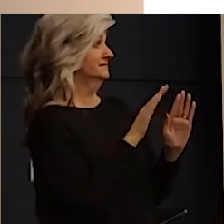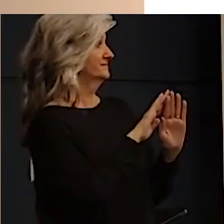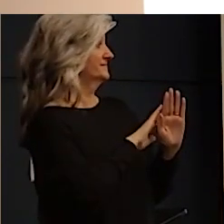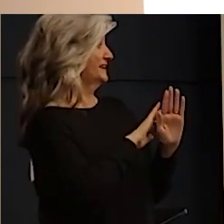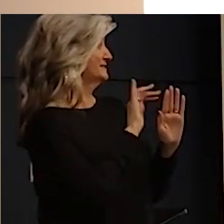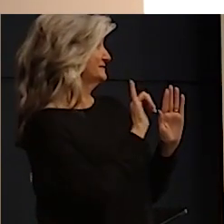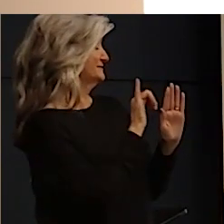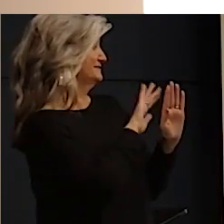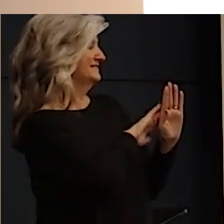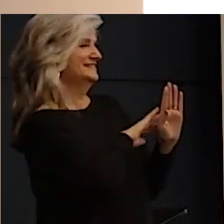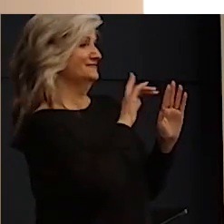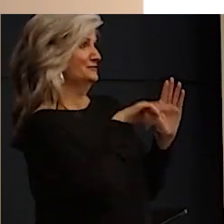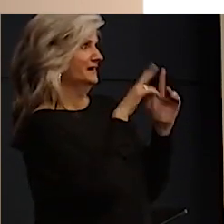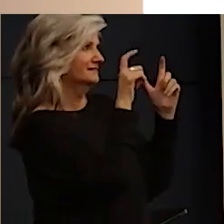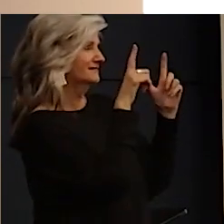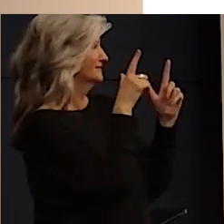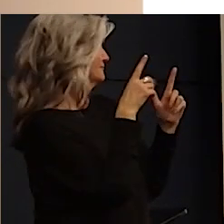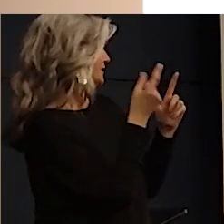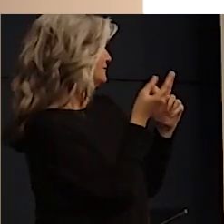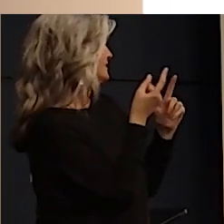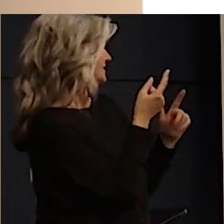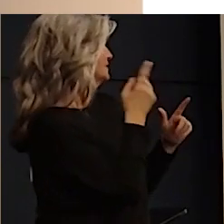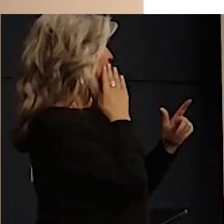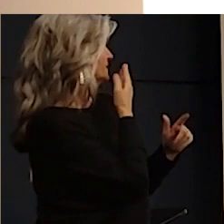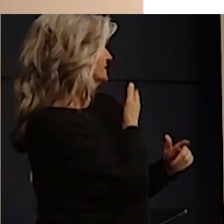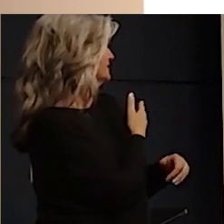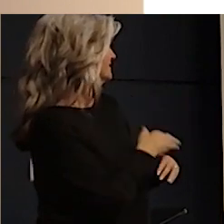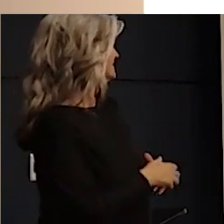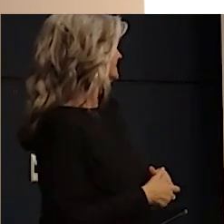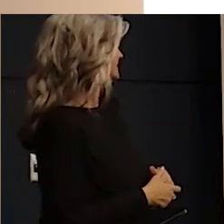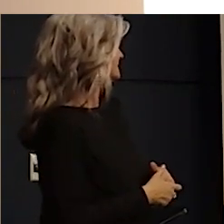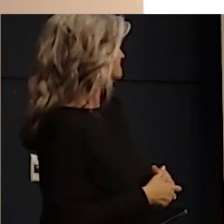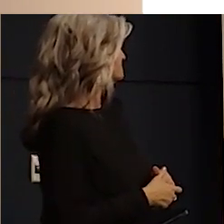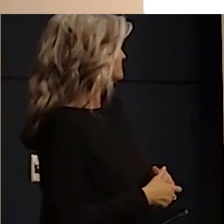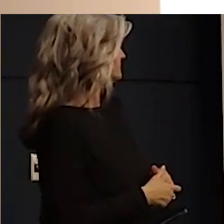can't capture it right away, it'll be there.